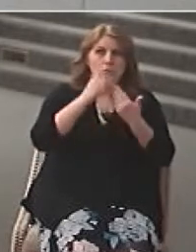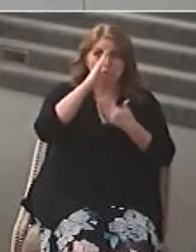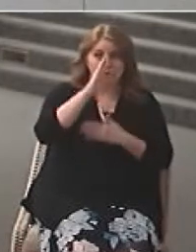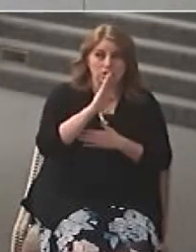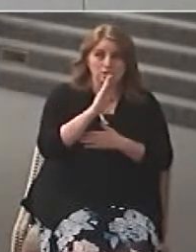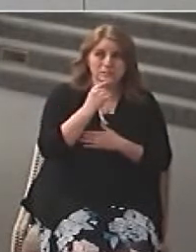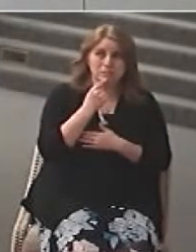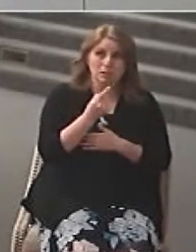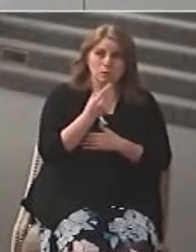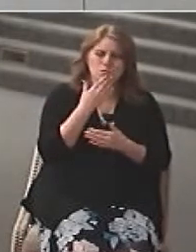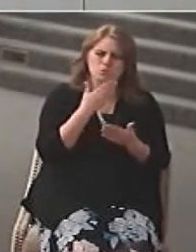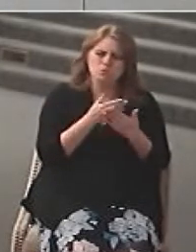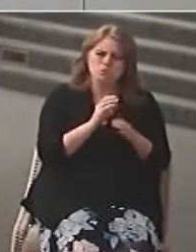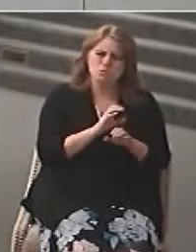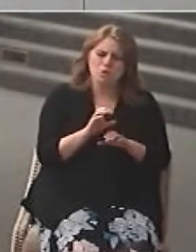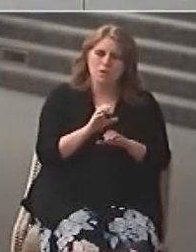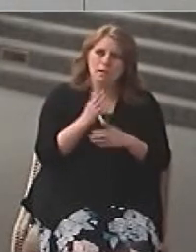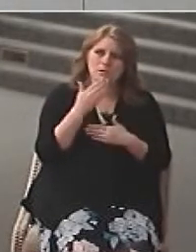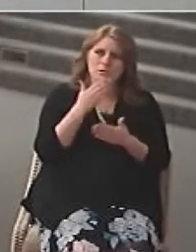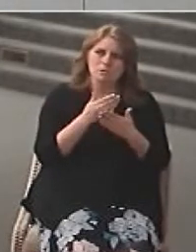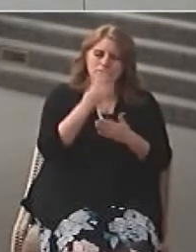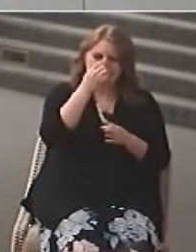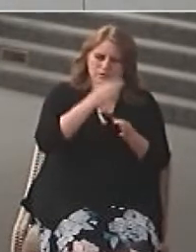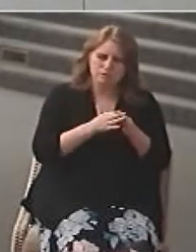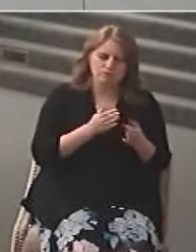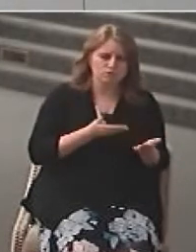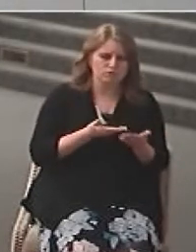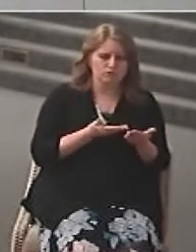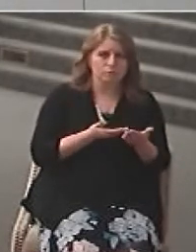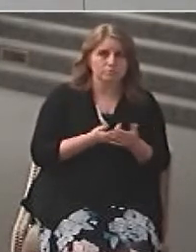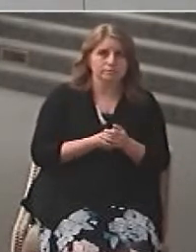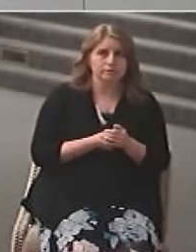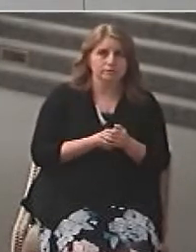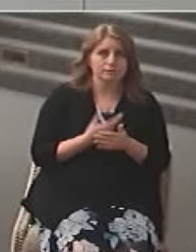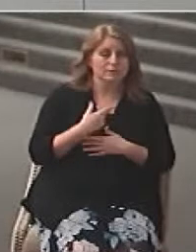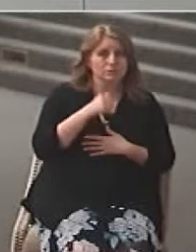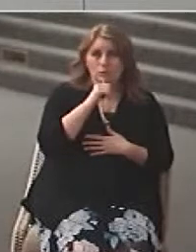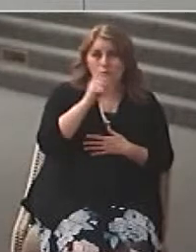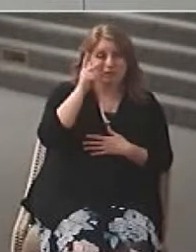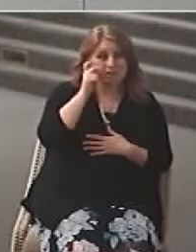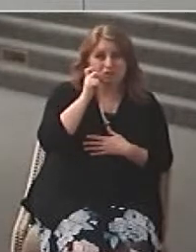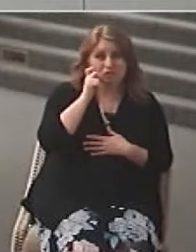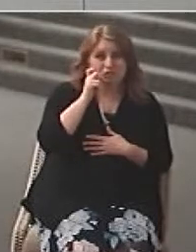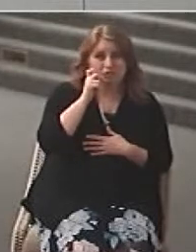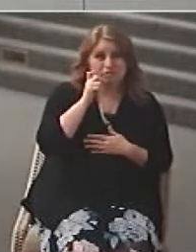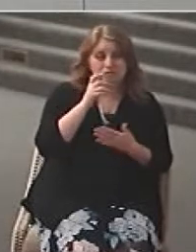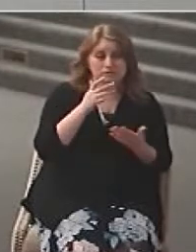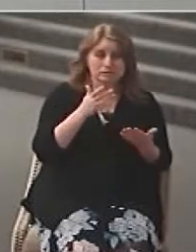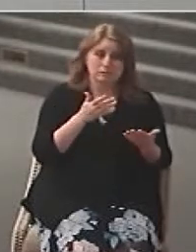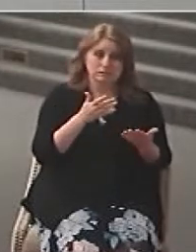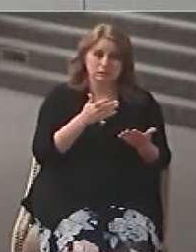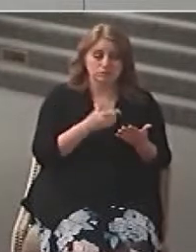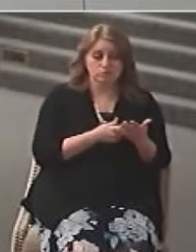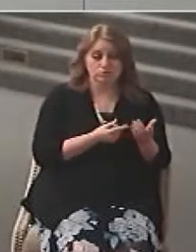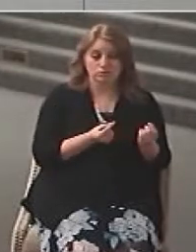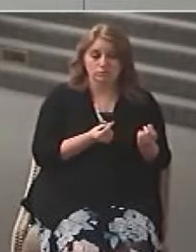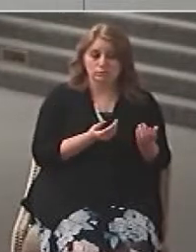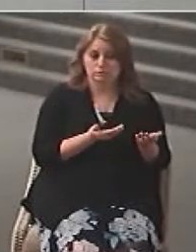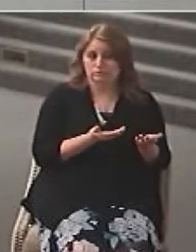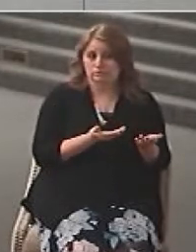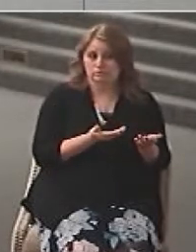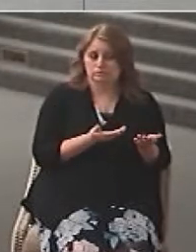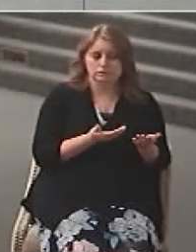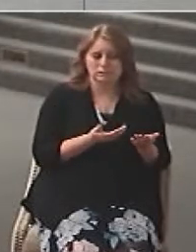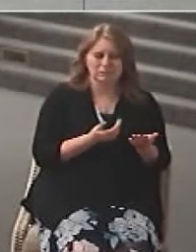"Well done, thou good and faithful servant." And I don't hear, "Well, what'd you do?"